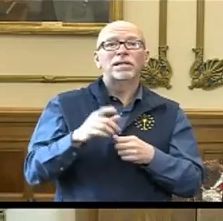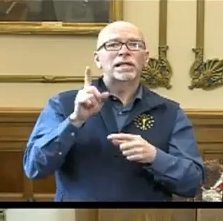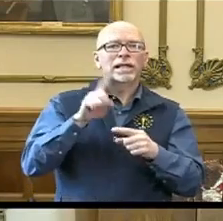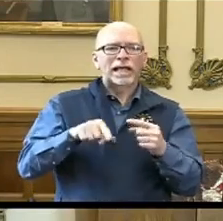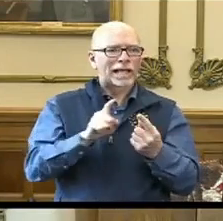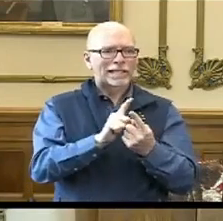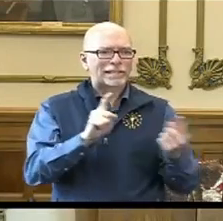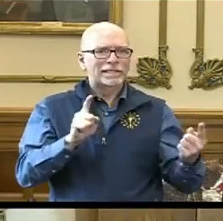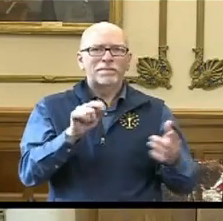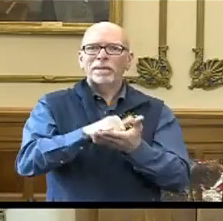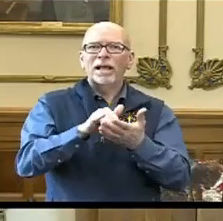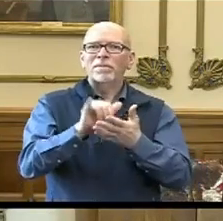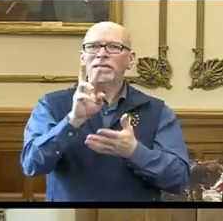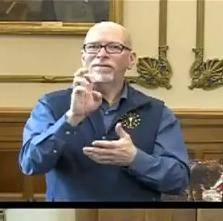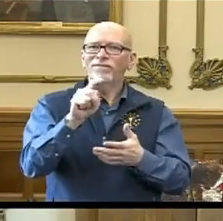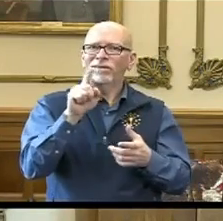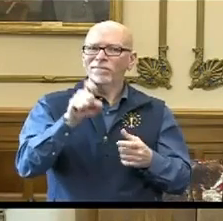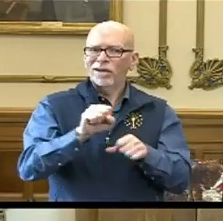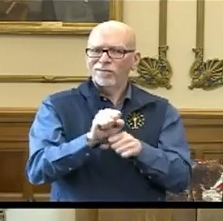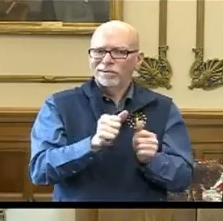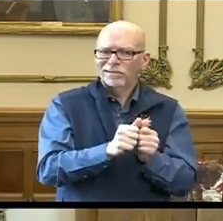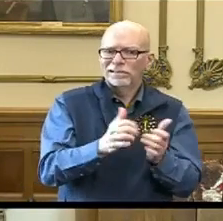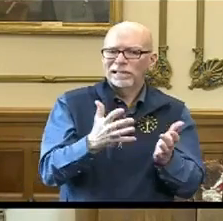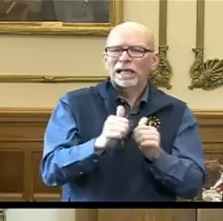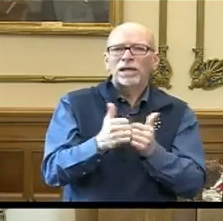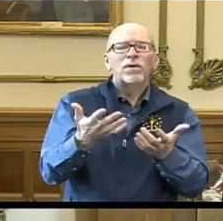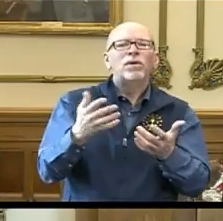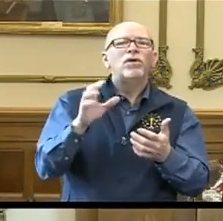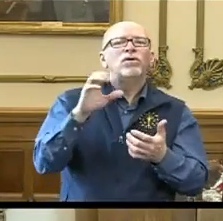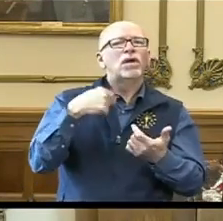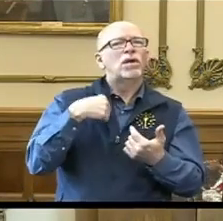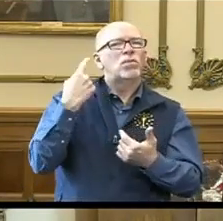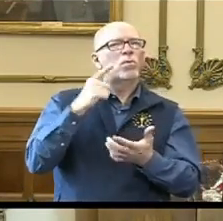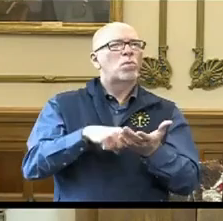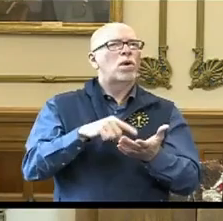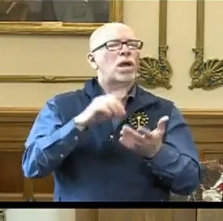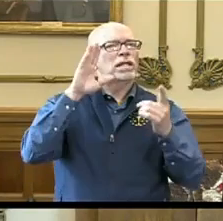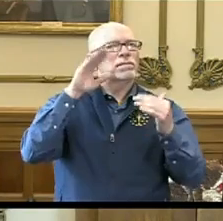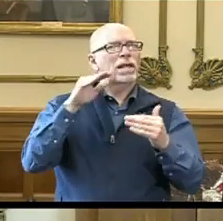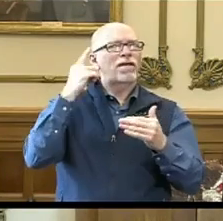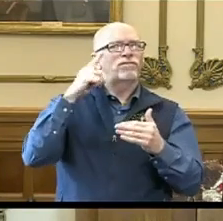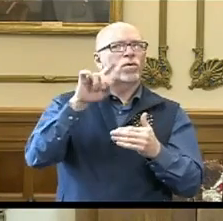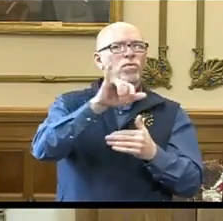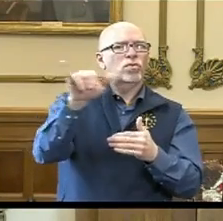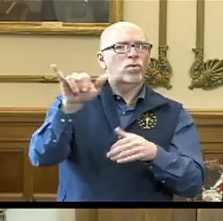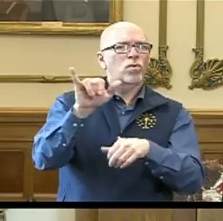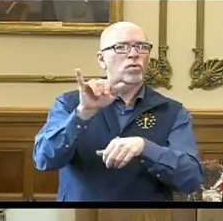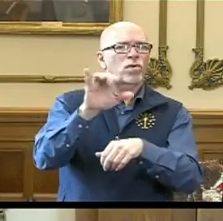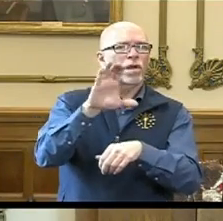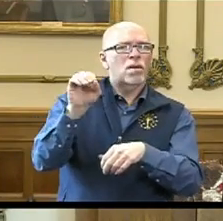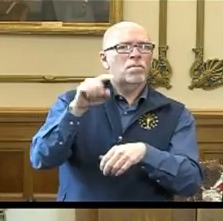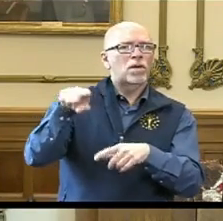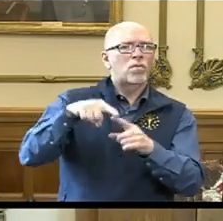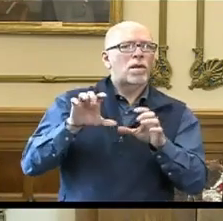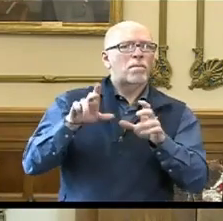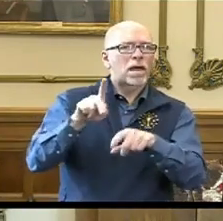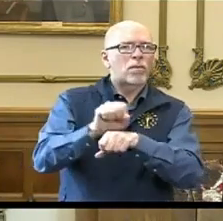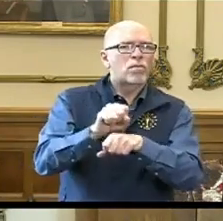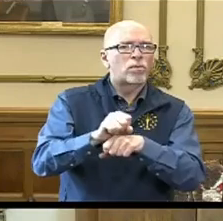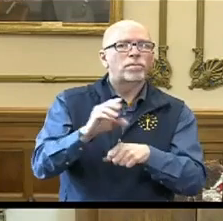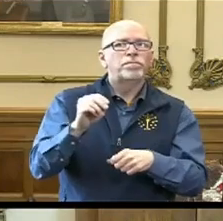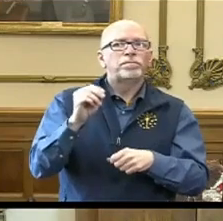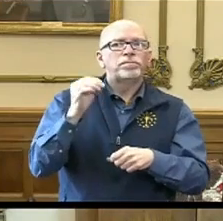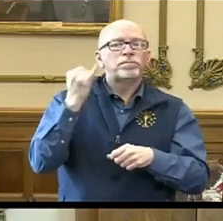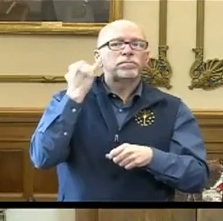apart from each other. So I just want to know, first off, kind of what their expectations should be from their employers going back to work. And then if there's going to